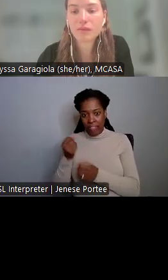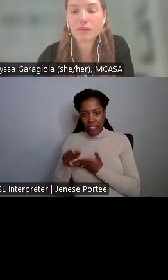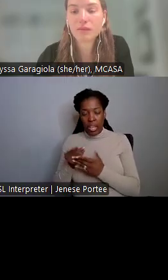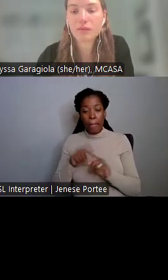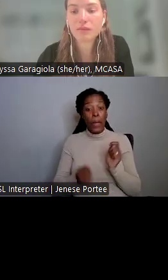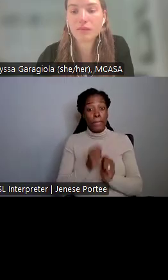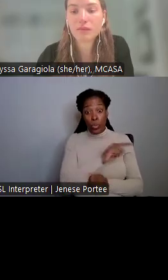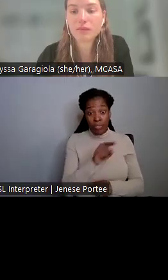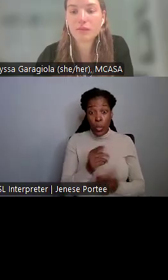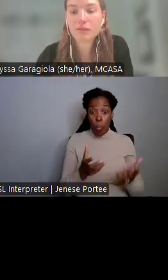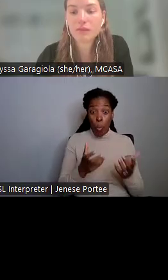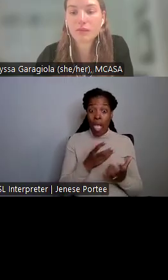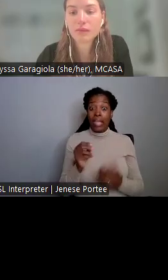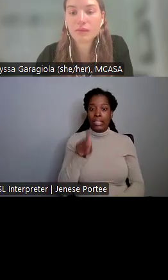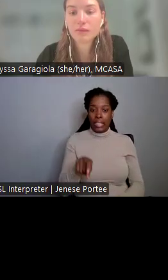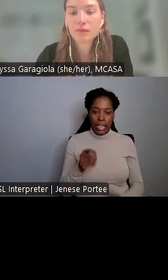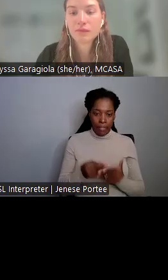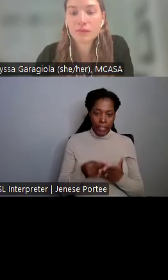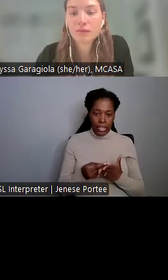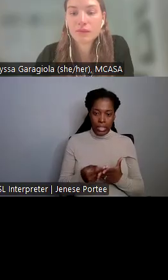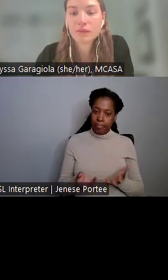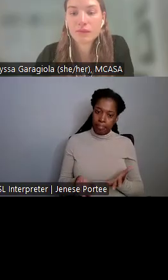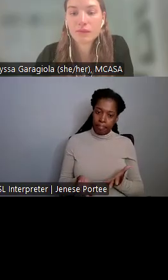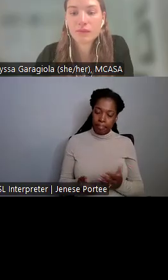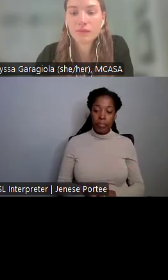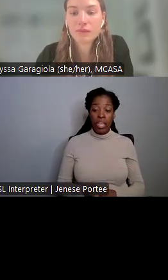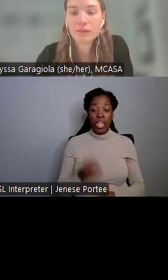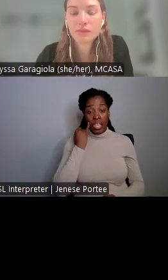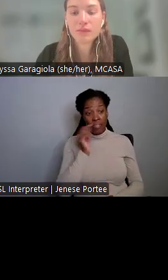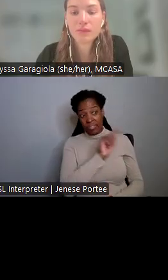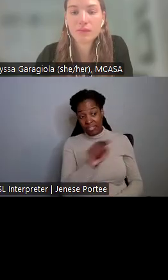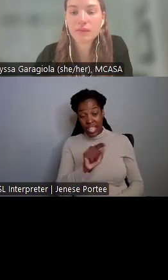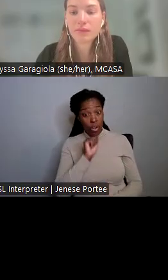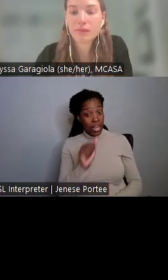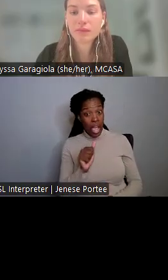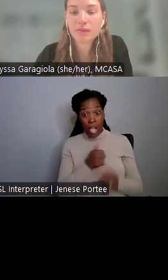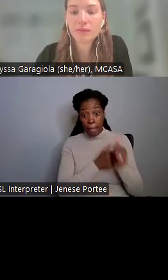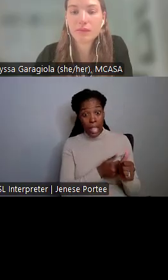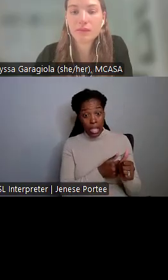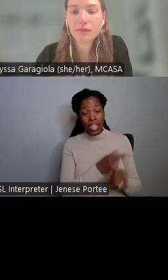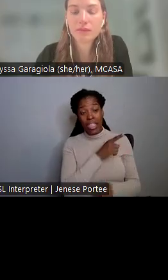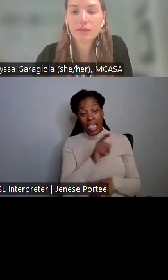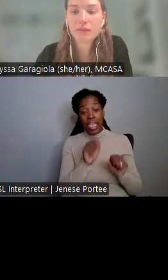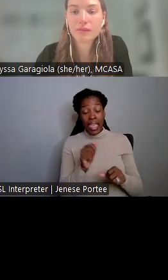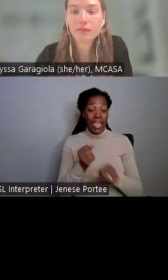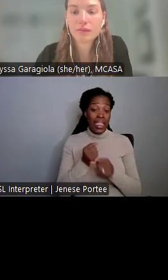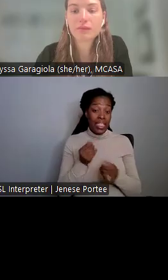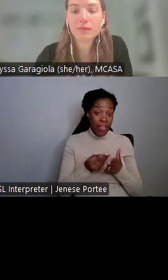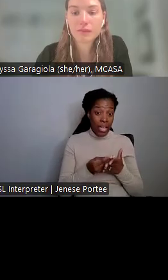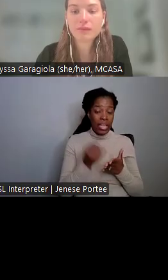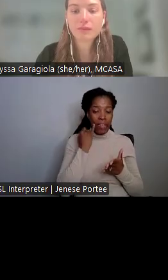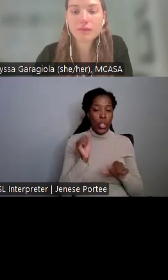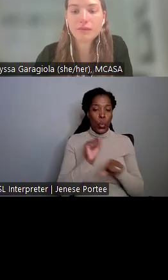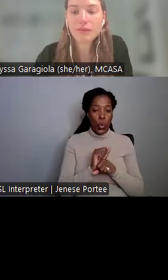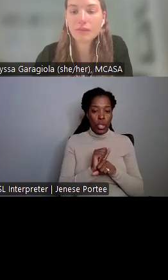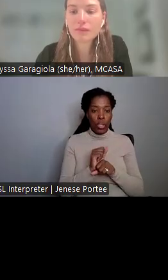need the funding. And then for those that are not compliant, they can get the funding as long as they are moving it towards compliance. So